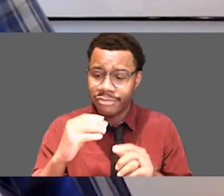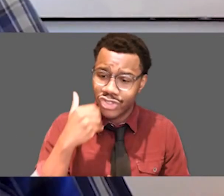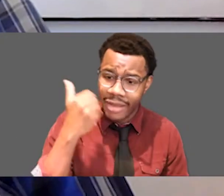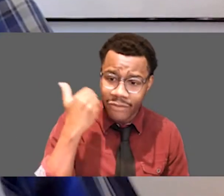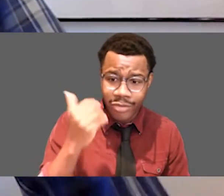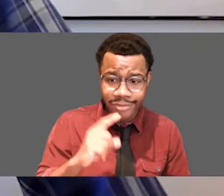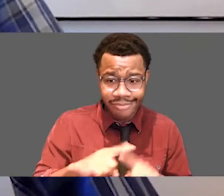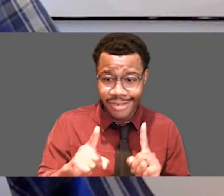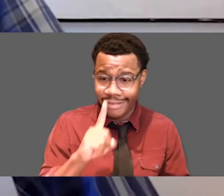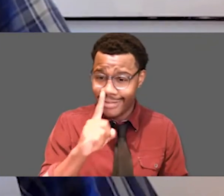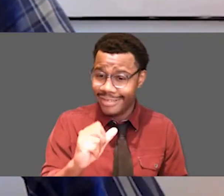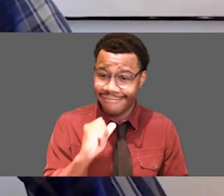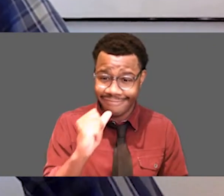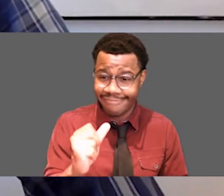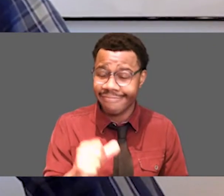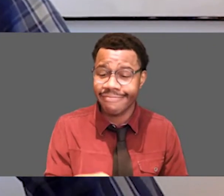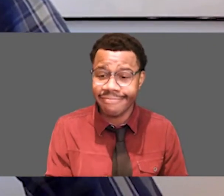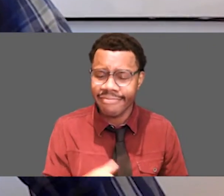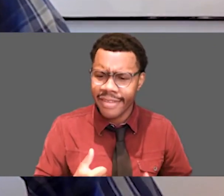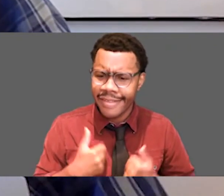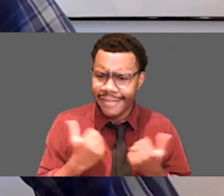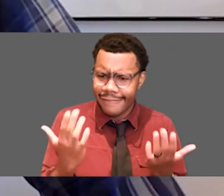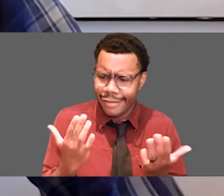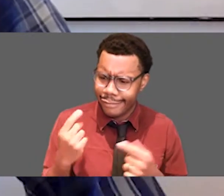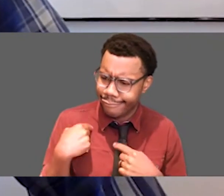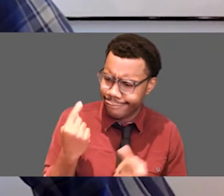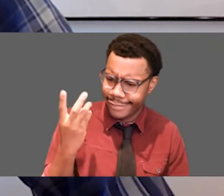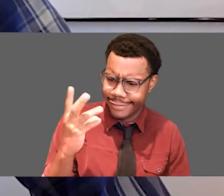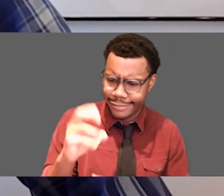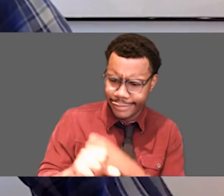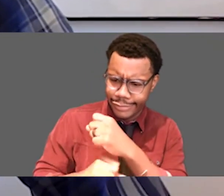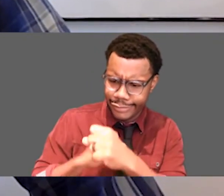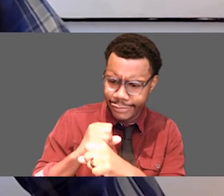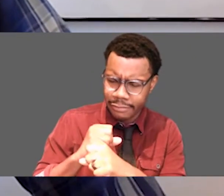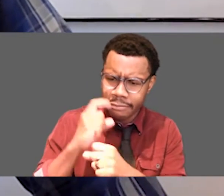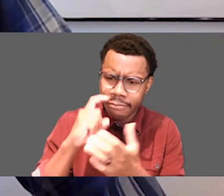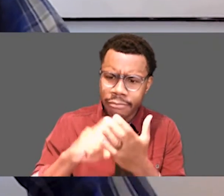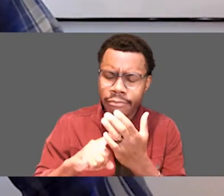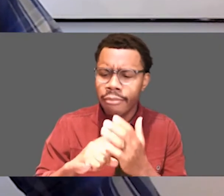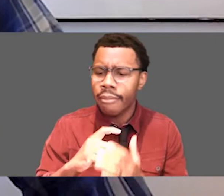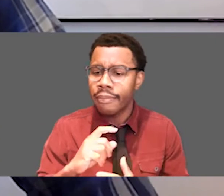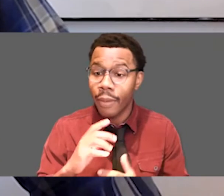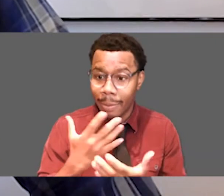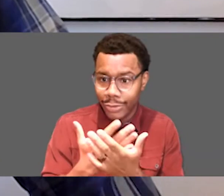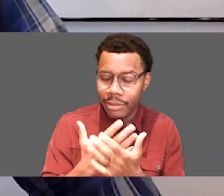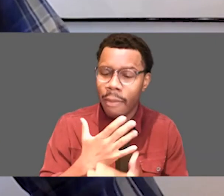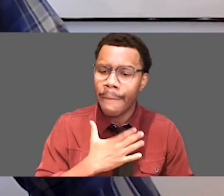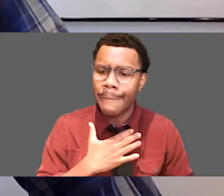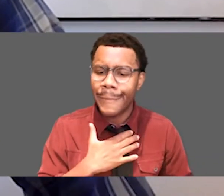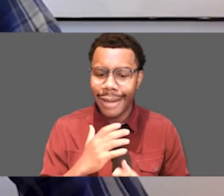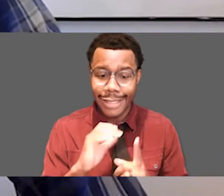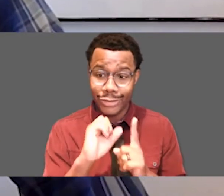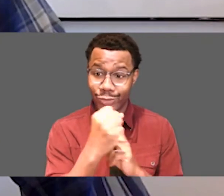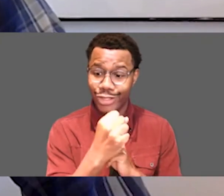Living in prisons, you know, for the last 16 years, I've come to realize that the circumstances in which I was raised